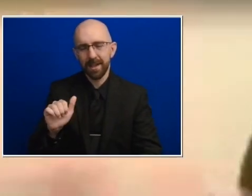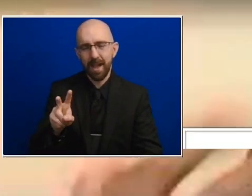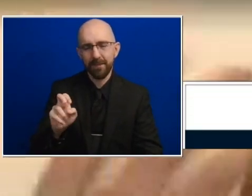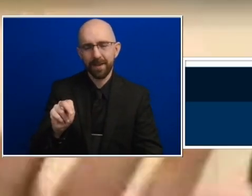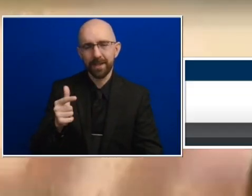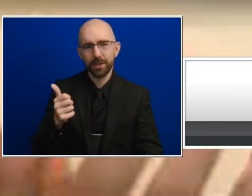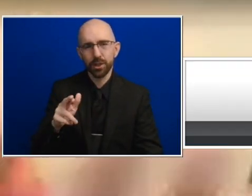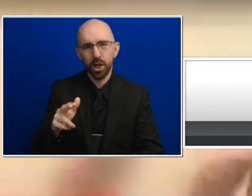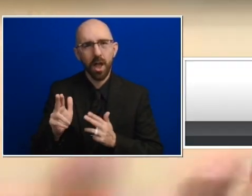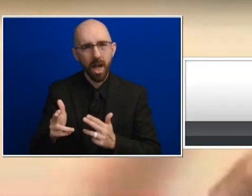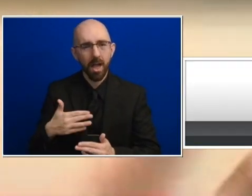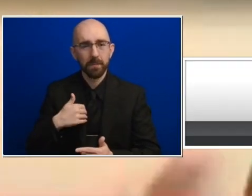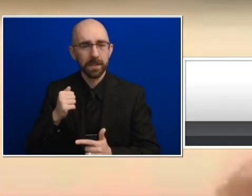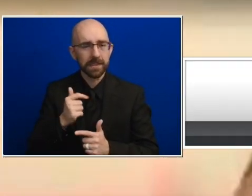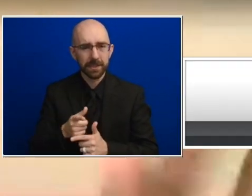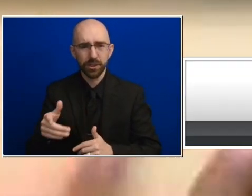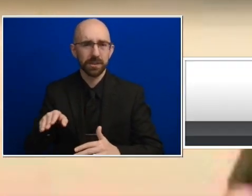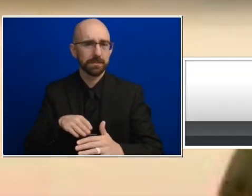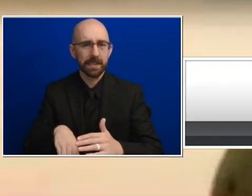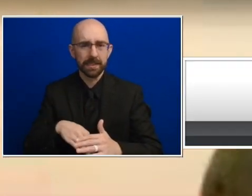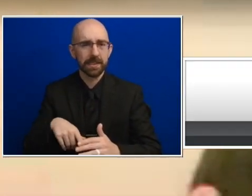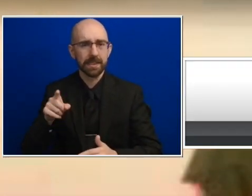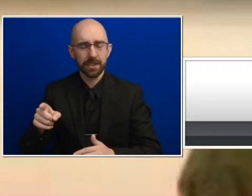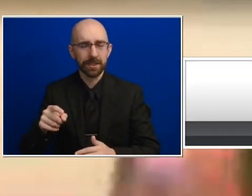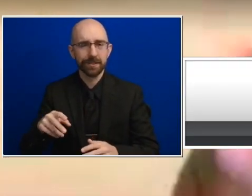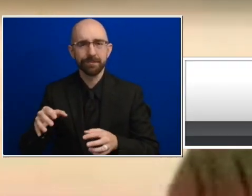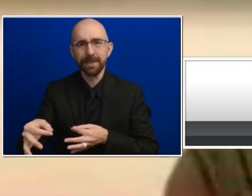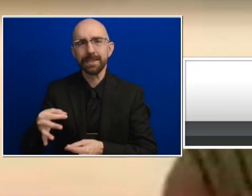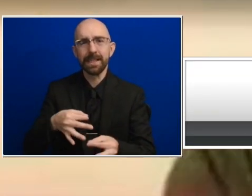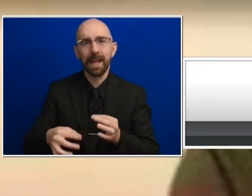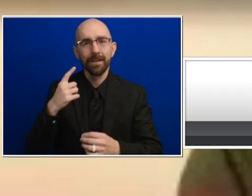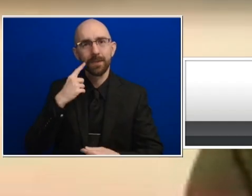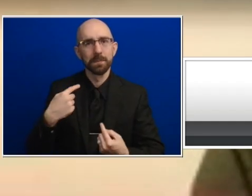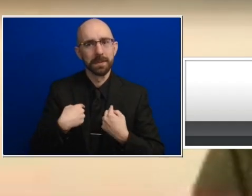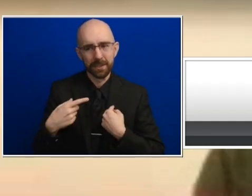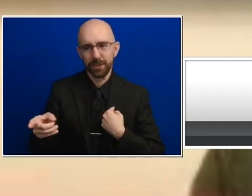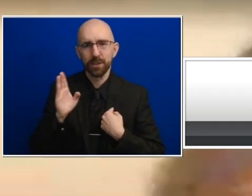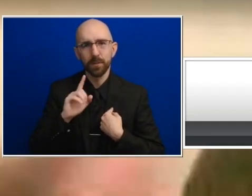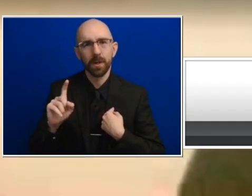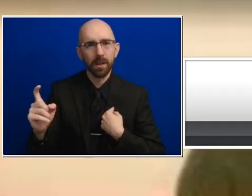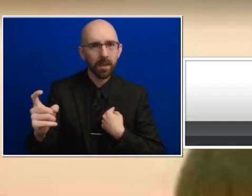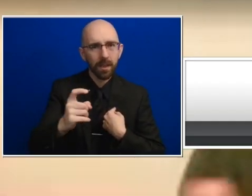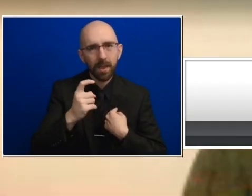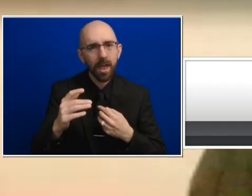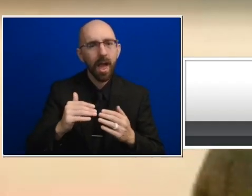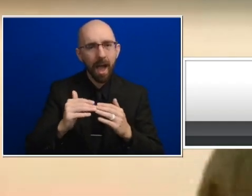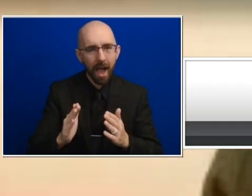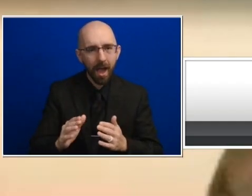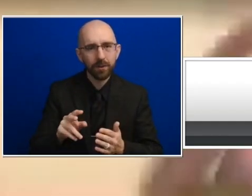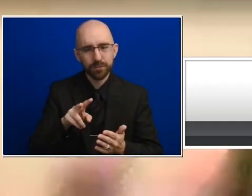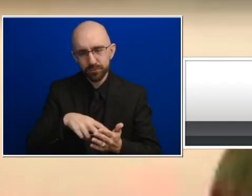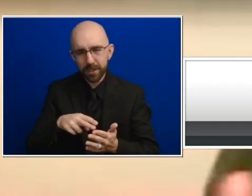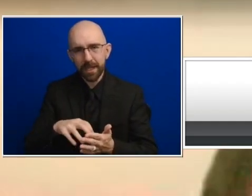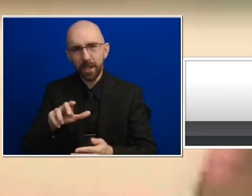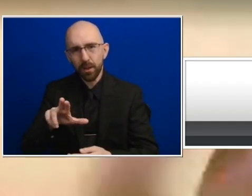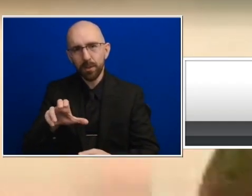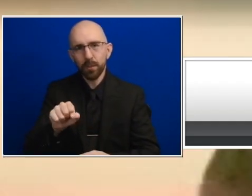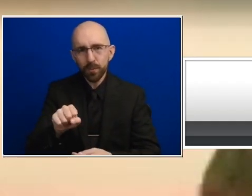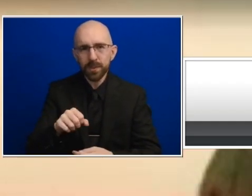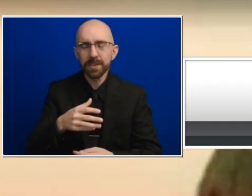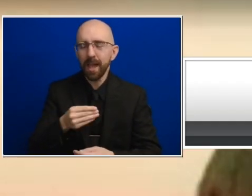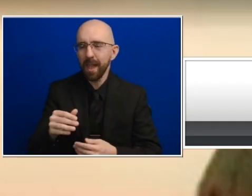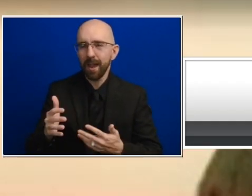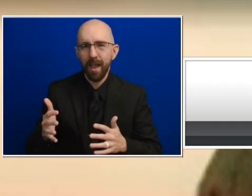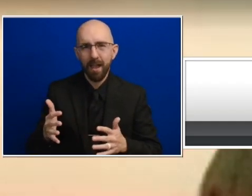my sister was basically the stand-in for me. So she would go around the house, reading the clues and kind